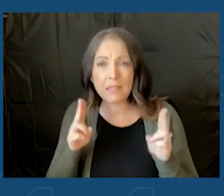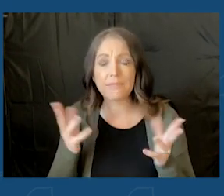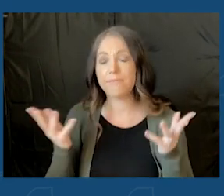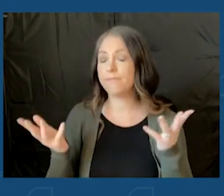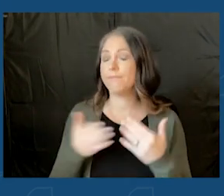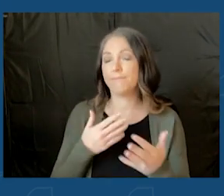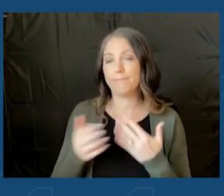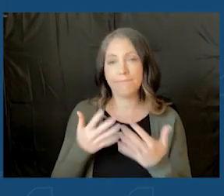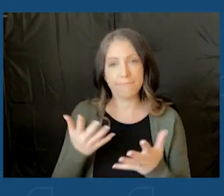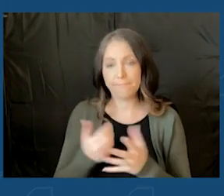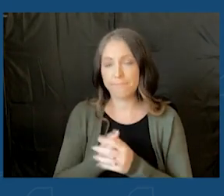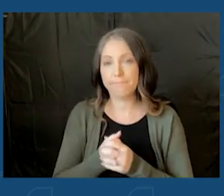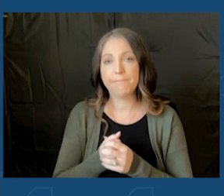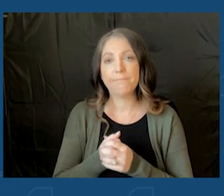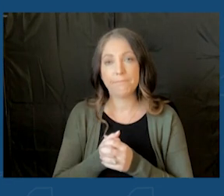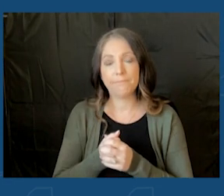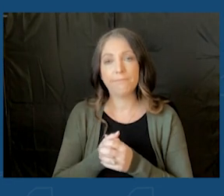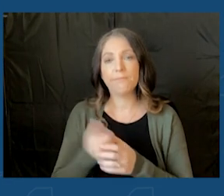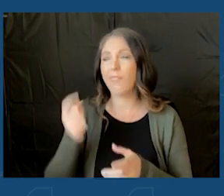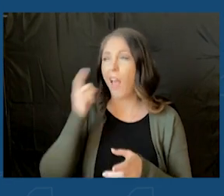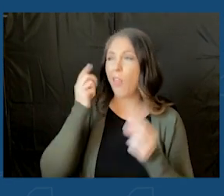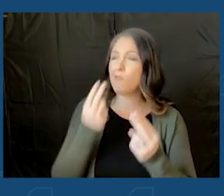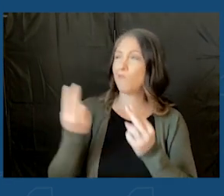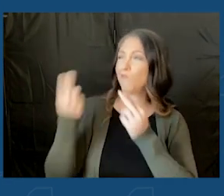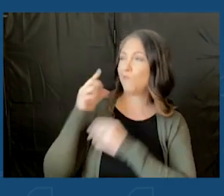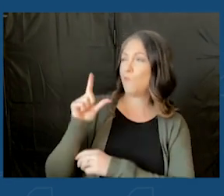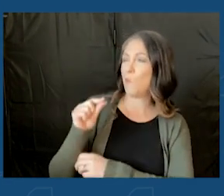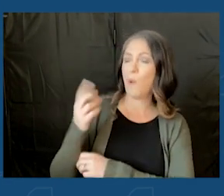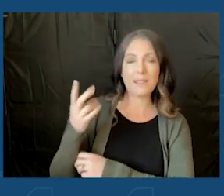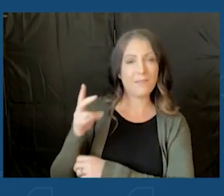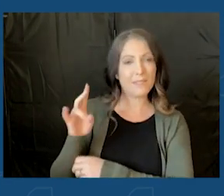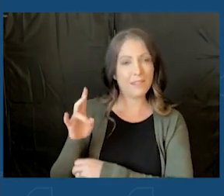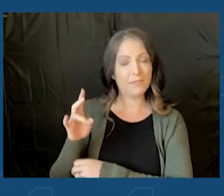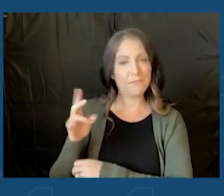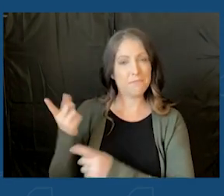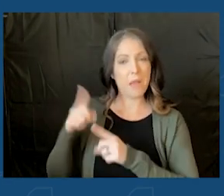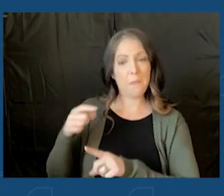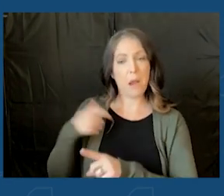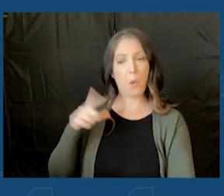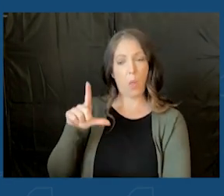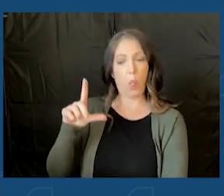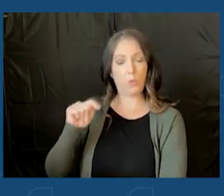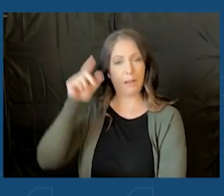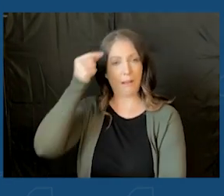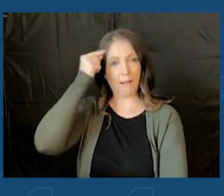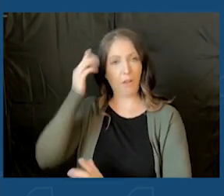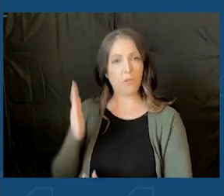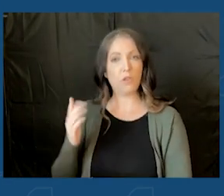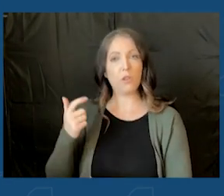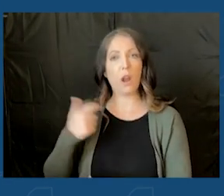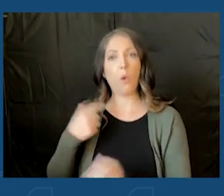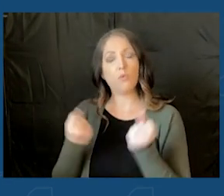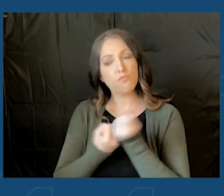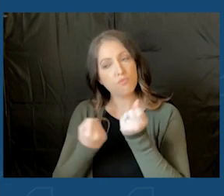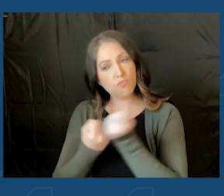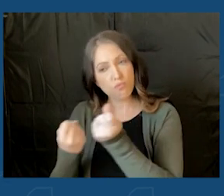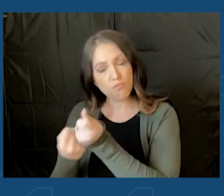And I also thought in 2017, it was a time when as Lieutenant Governor, I was championing the fact around the state that it was